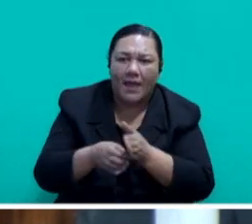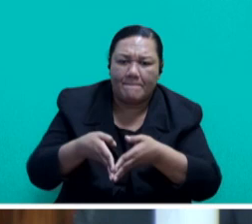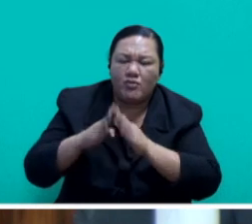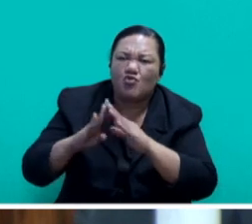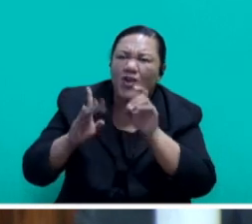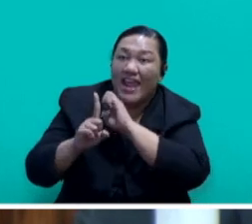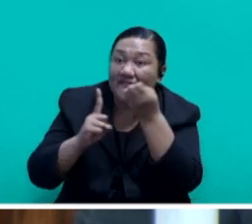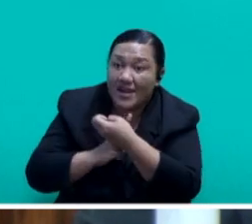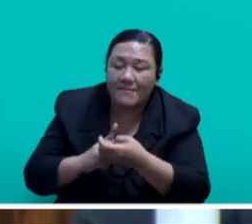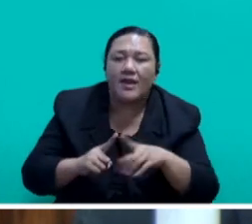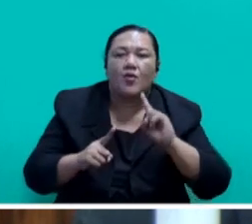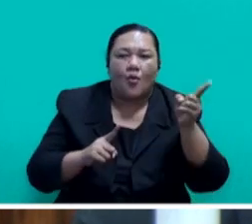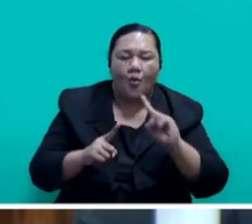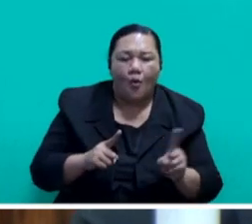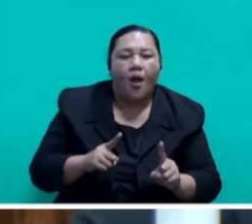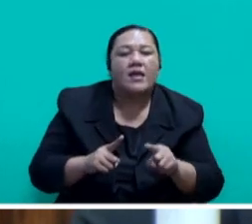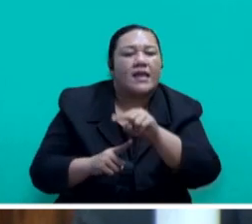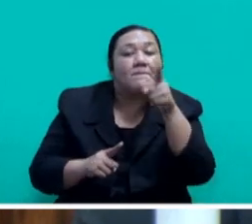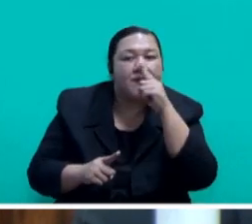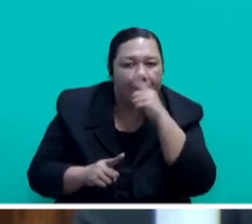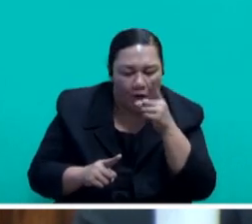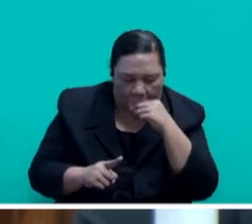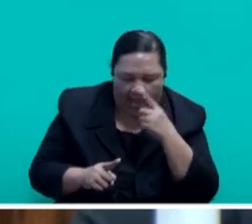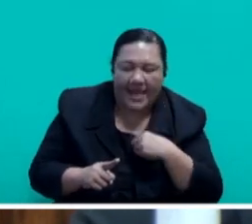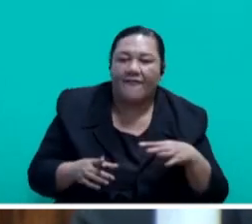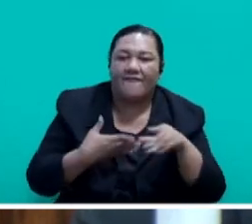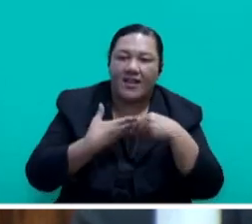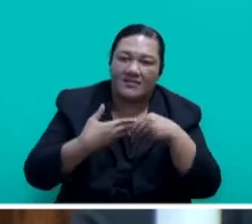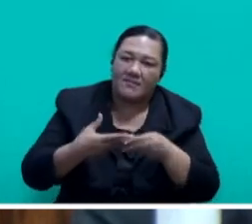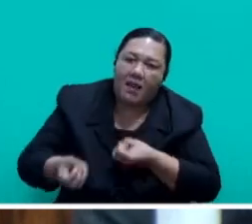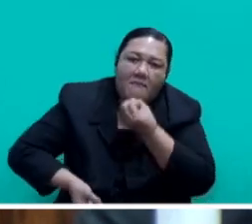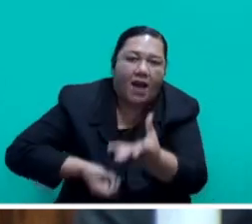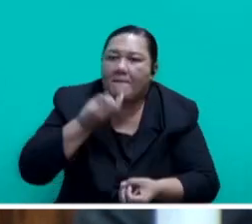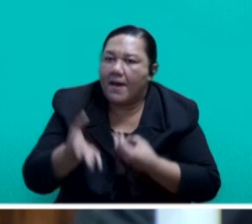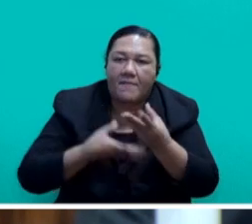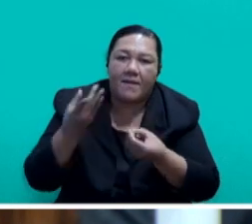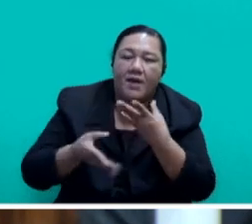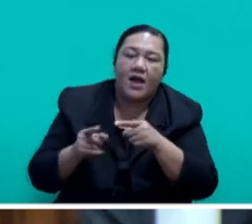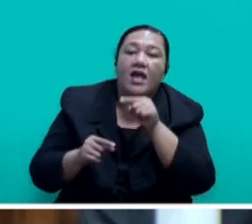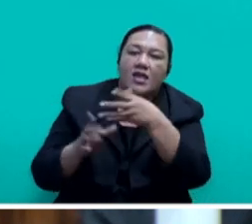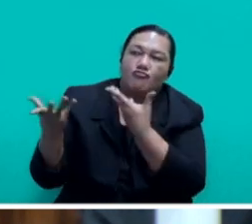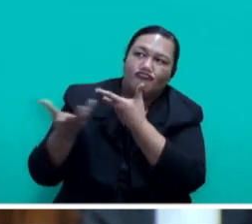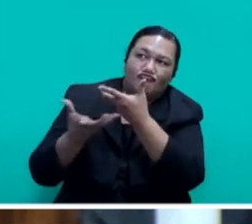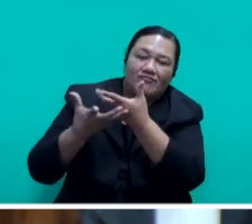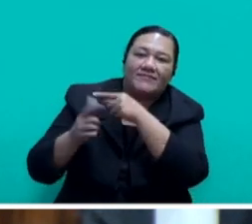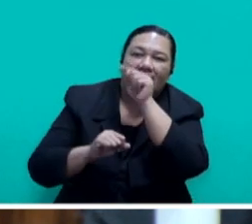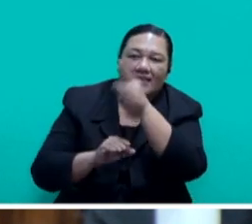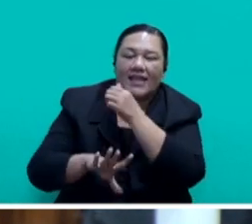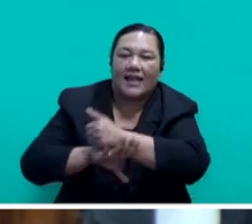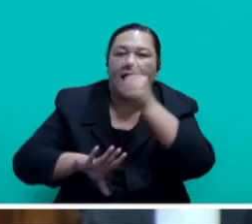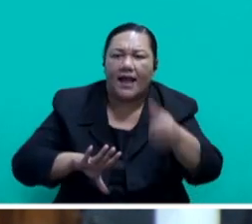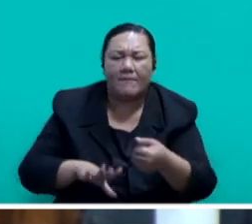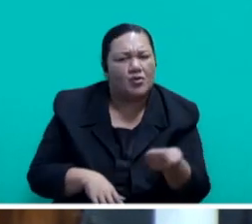concerns and demand accountability from their government. Most notably, we have ushered in a